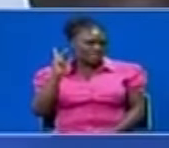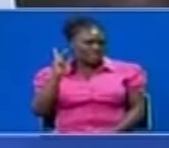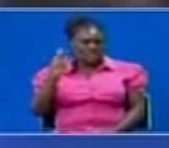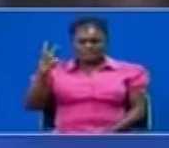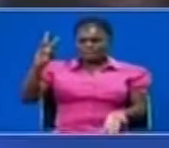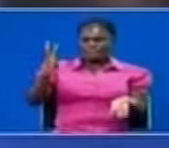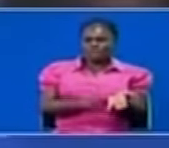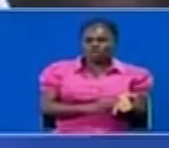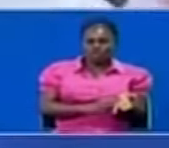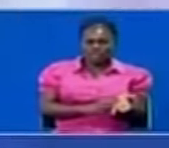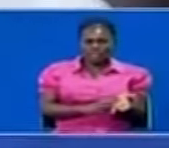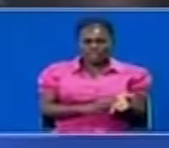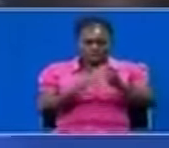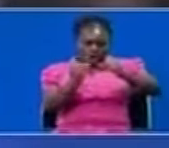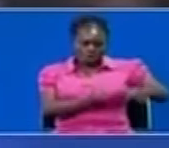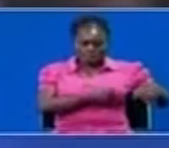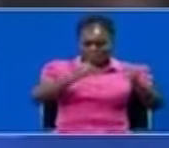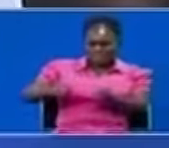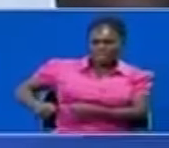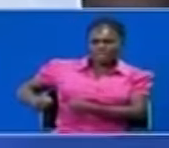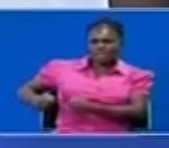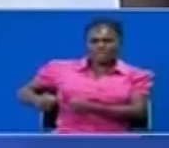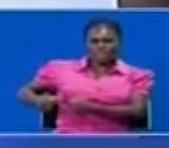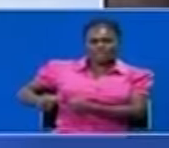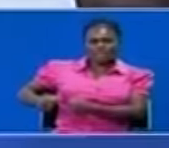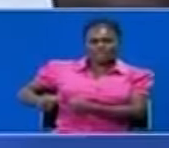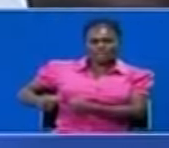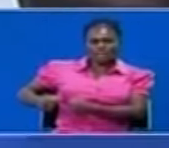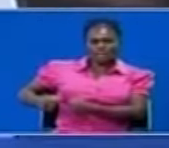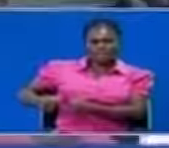Migori, Homa Bay na